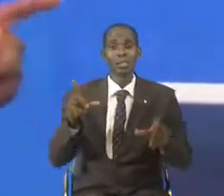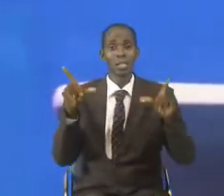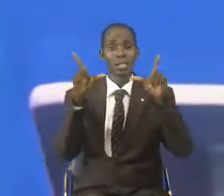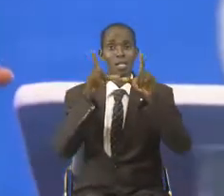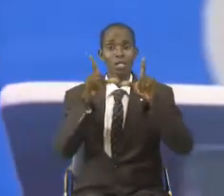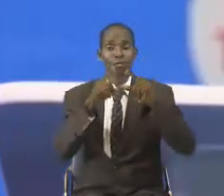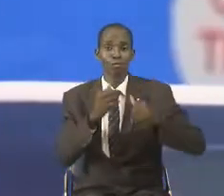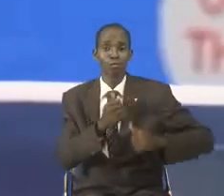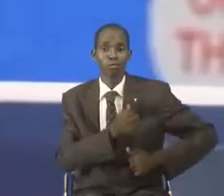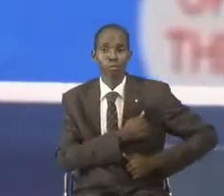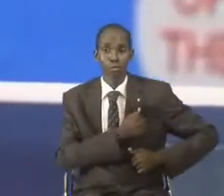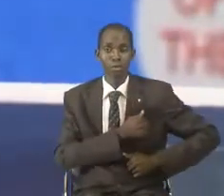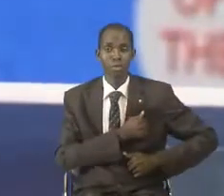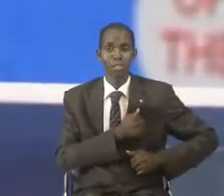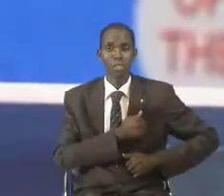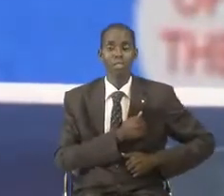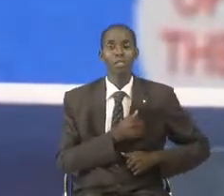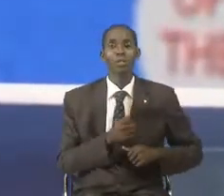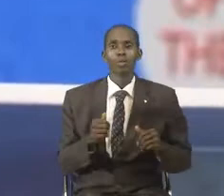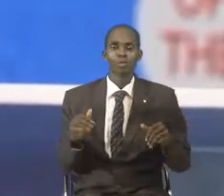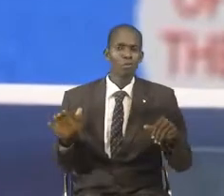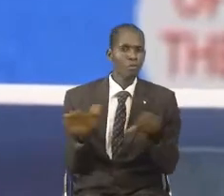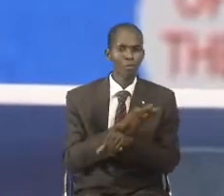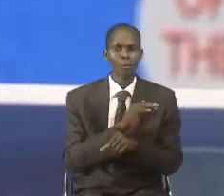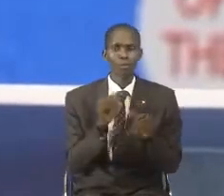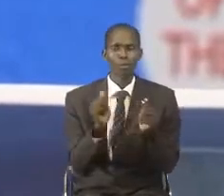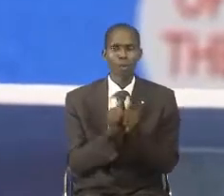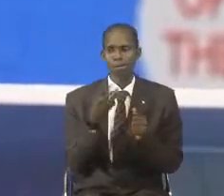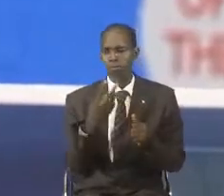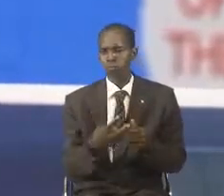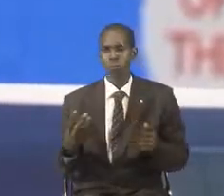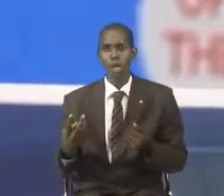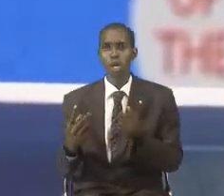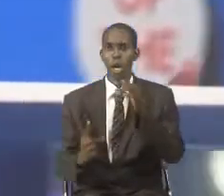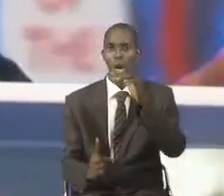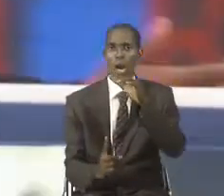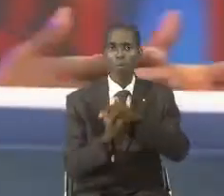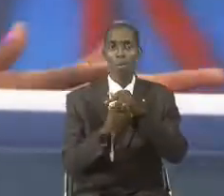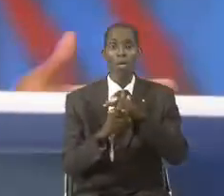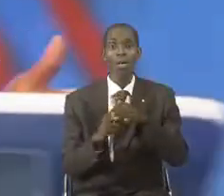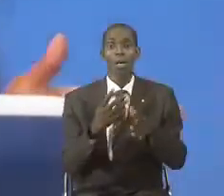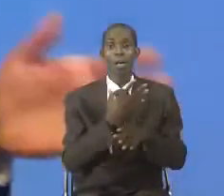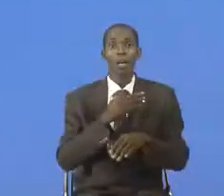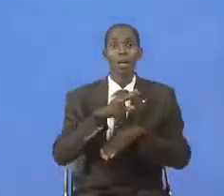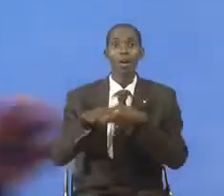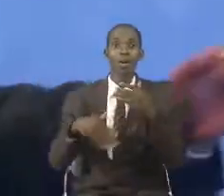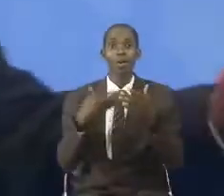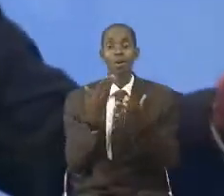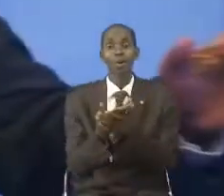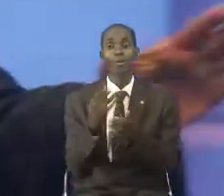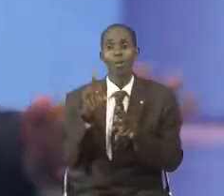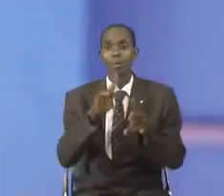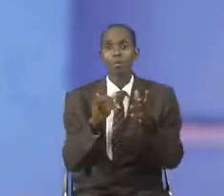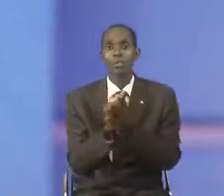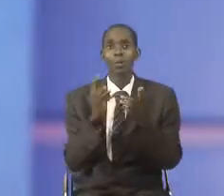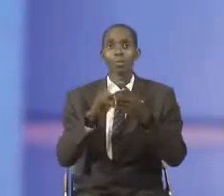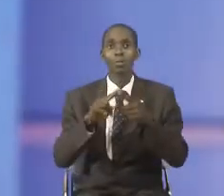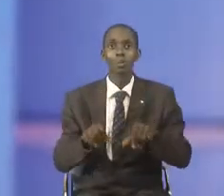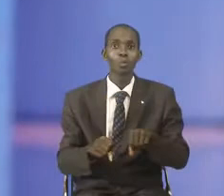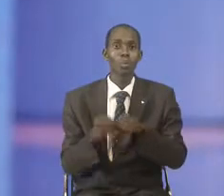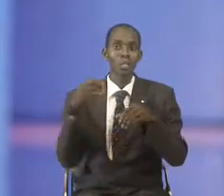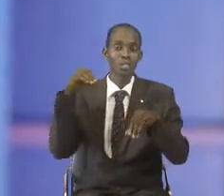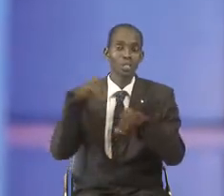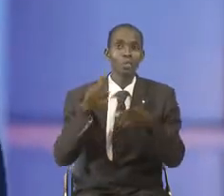high level soldiers, powerful people, and to the thief, they come. And immediately they